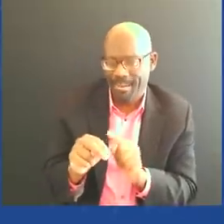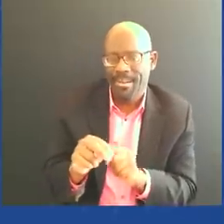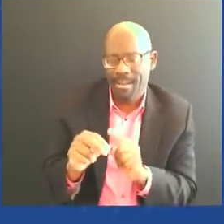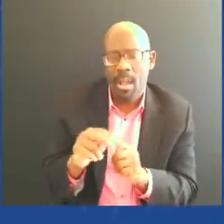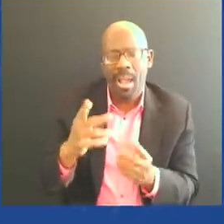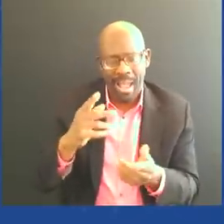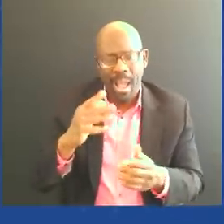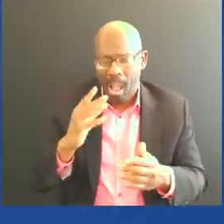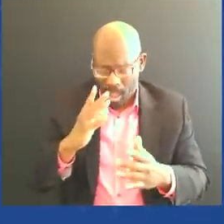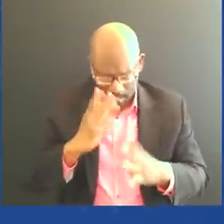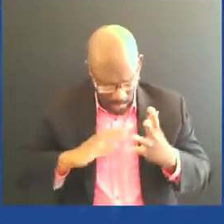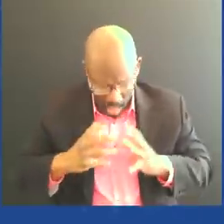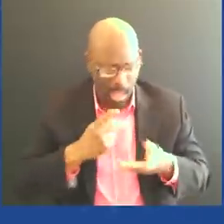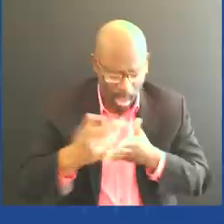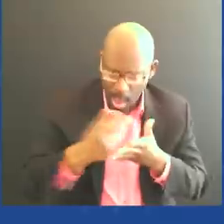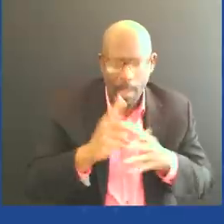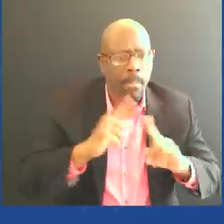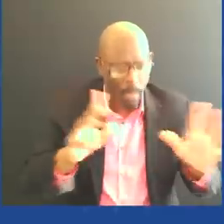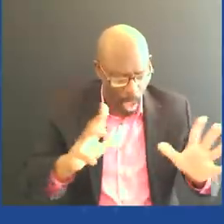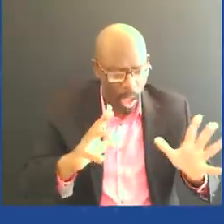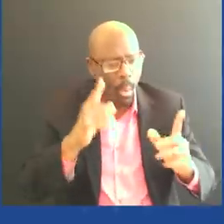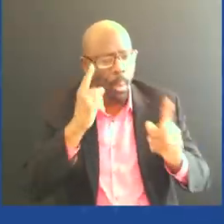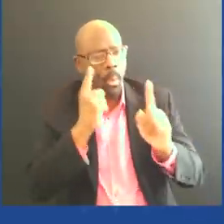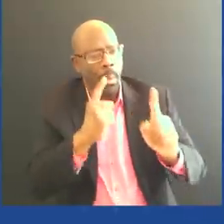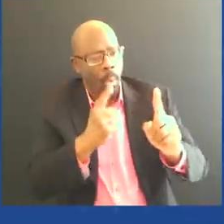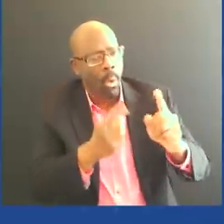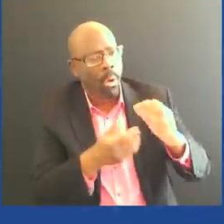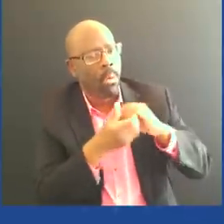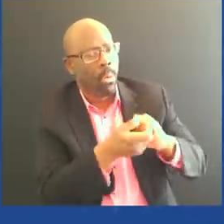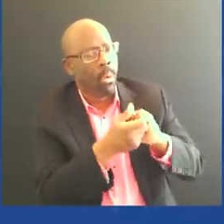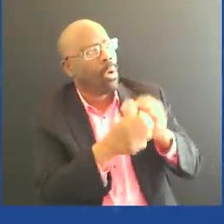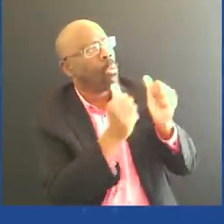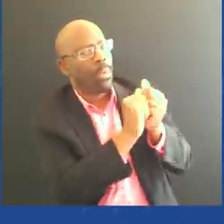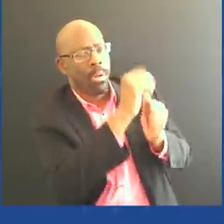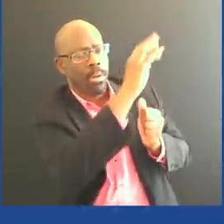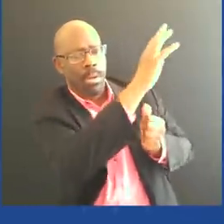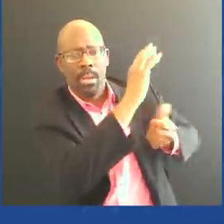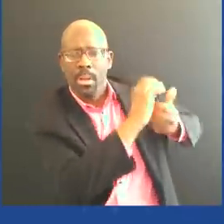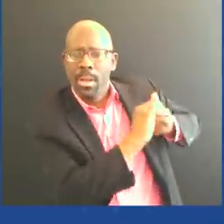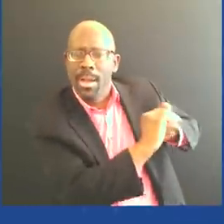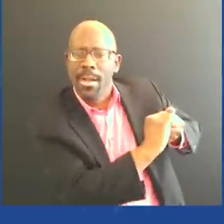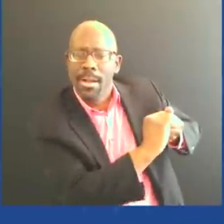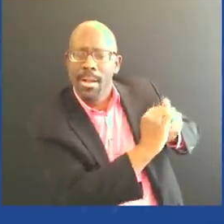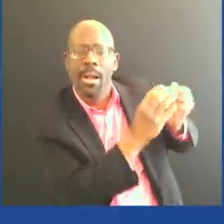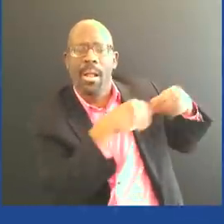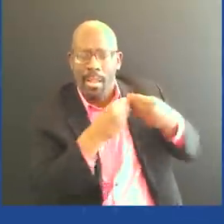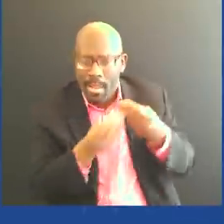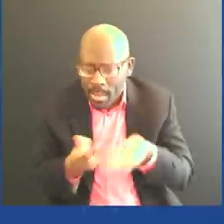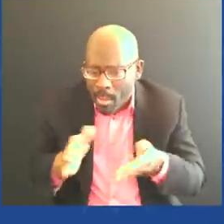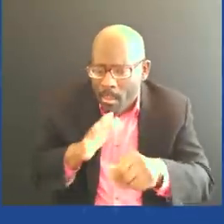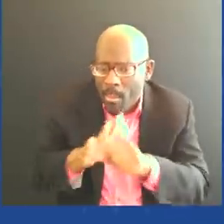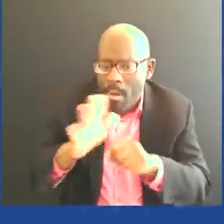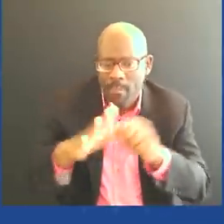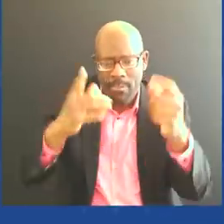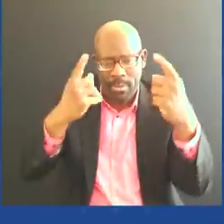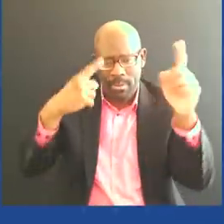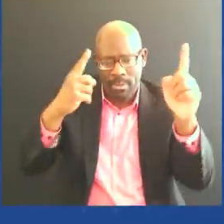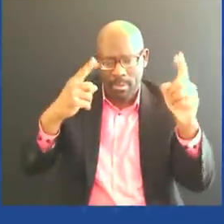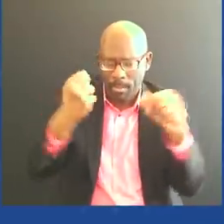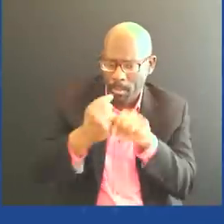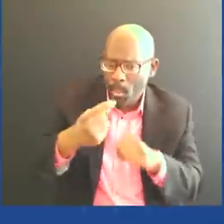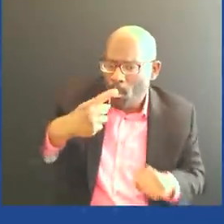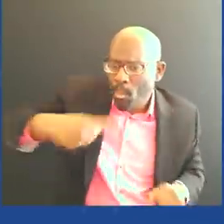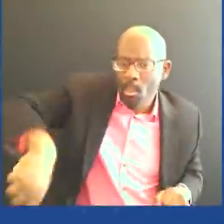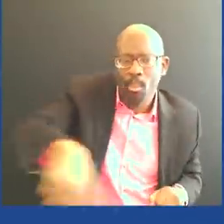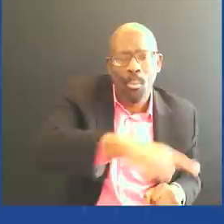yours, and enough success to make them certain they are walking